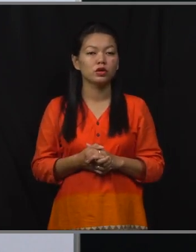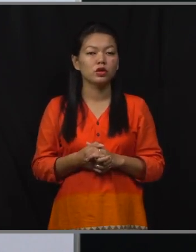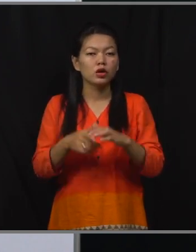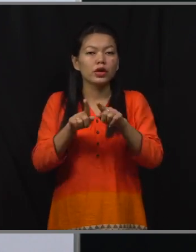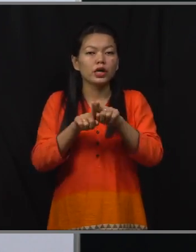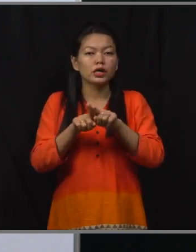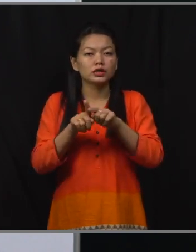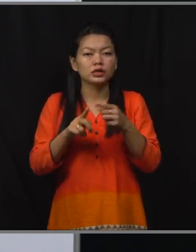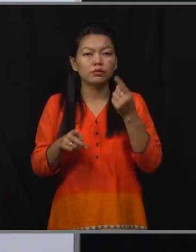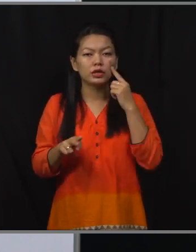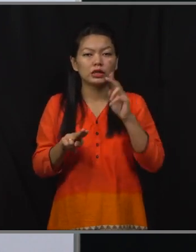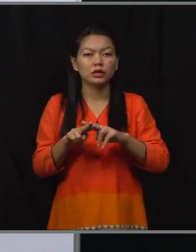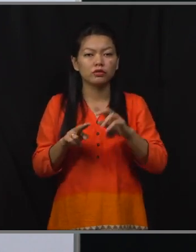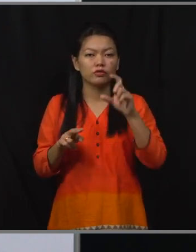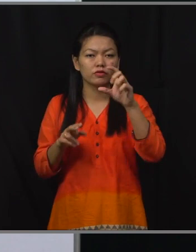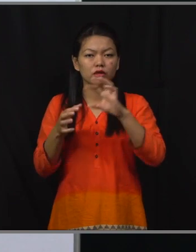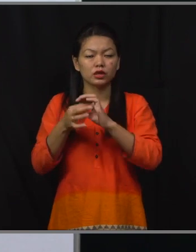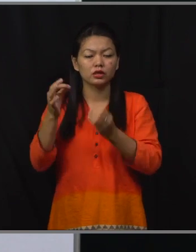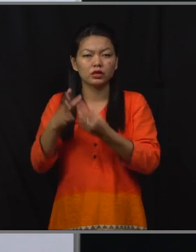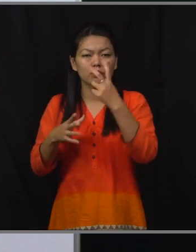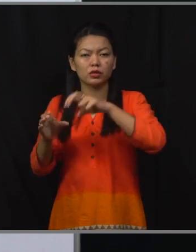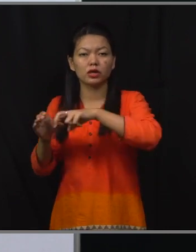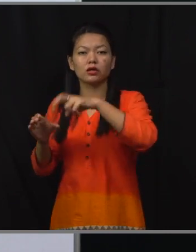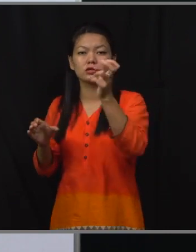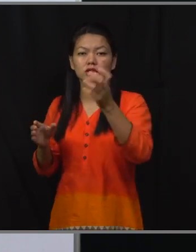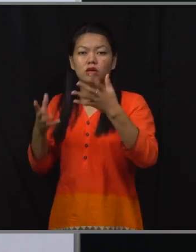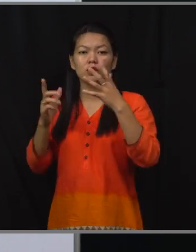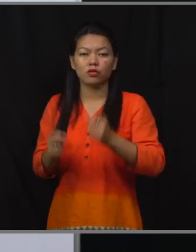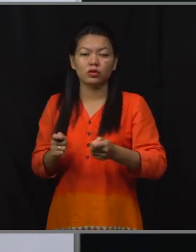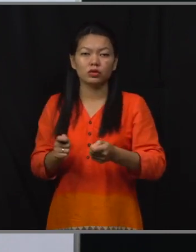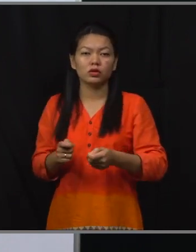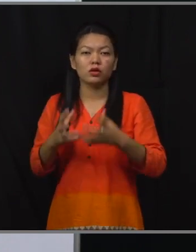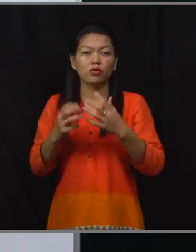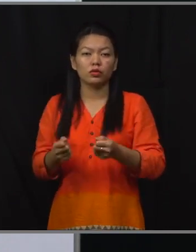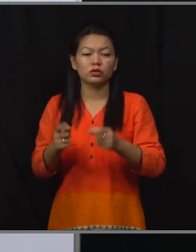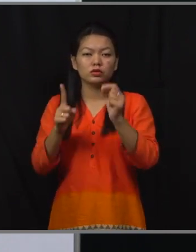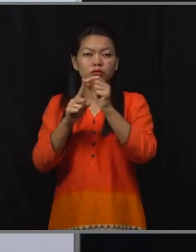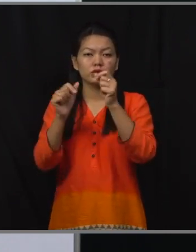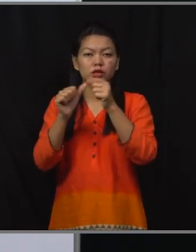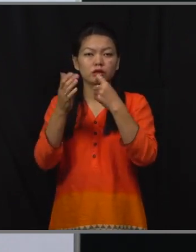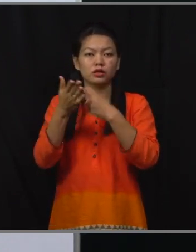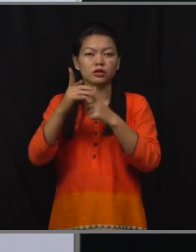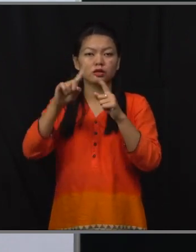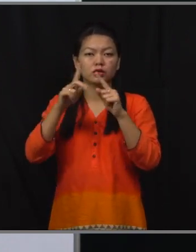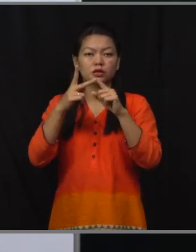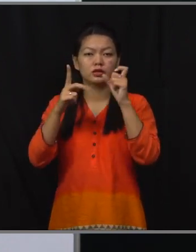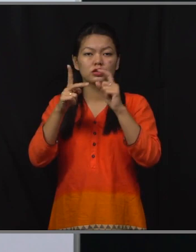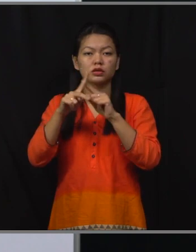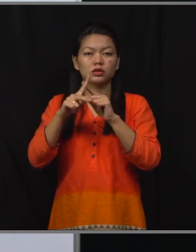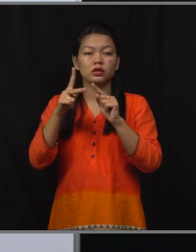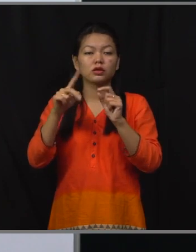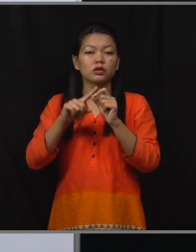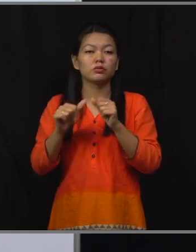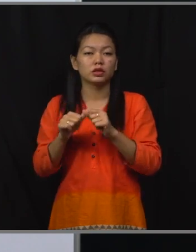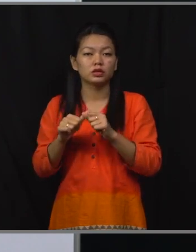clubs, outside clubs who wants to participate in a tournament, they might have paid some entrance